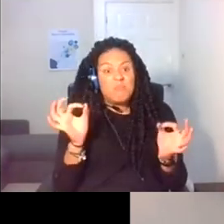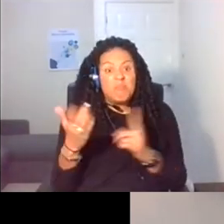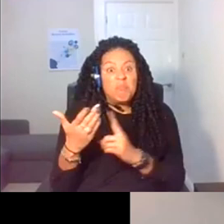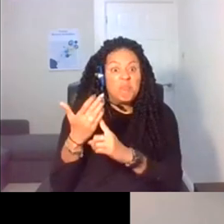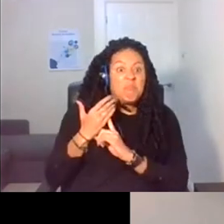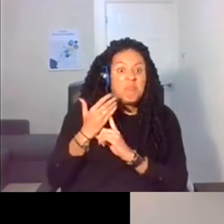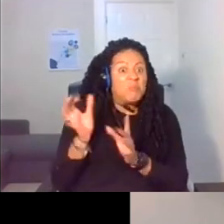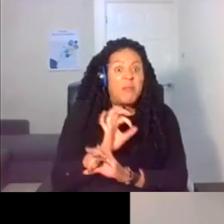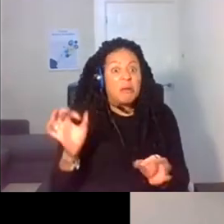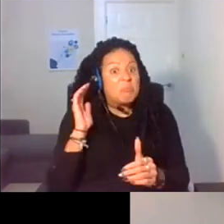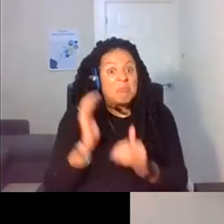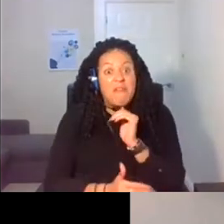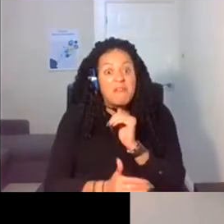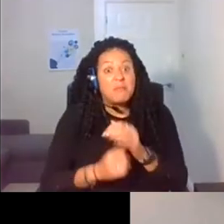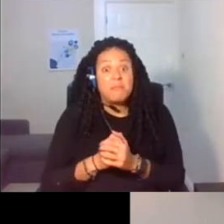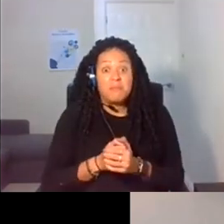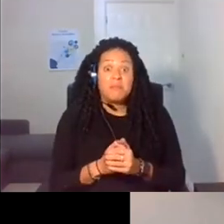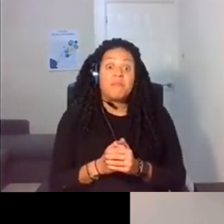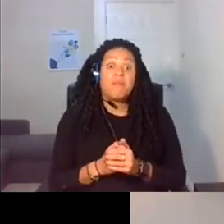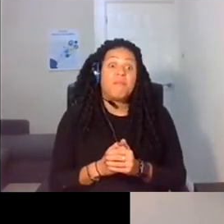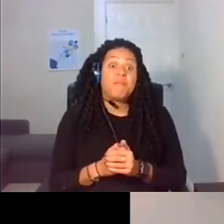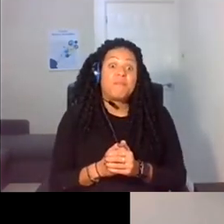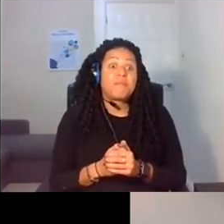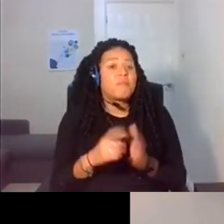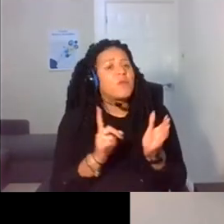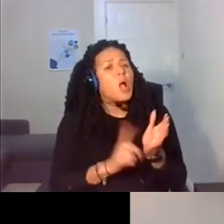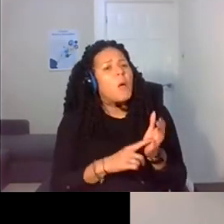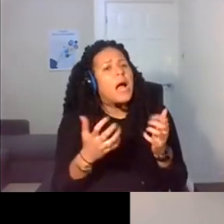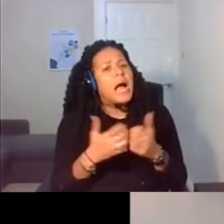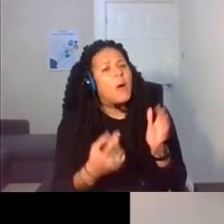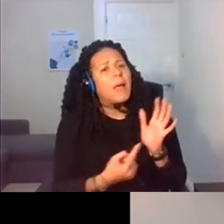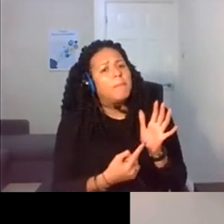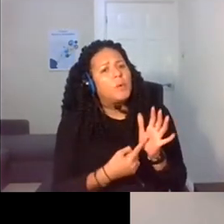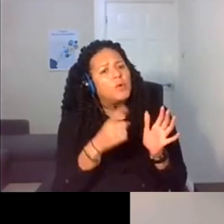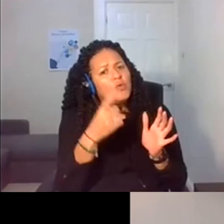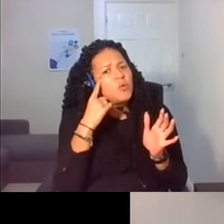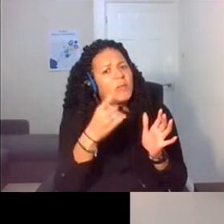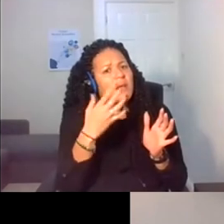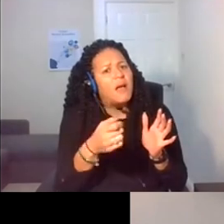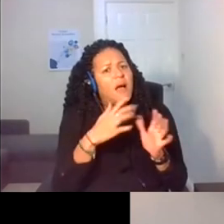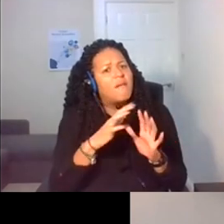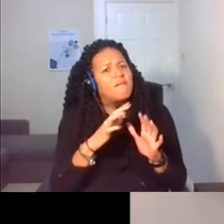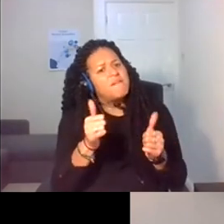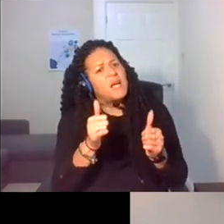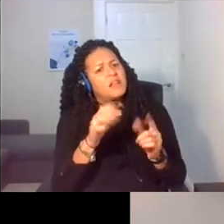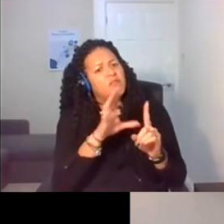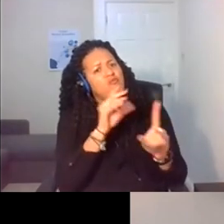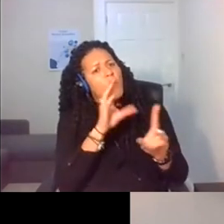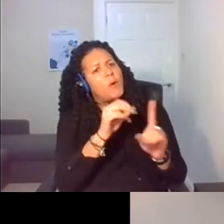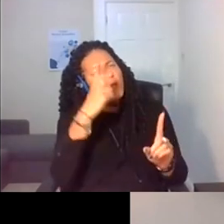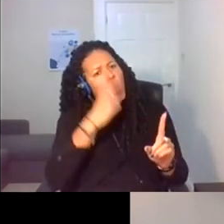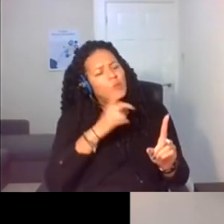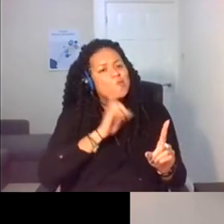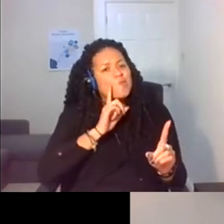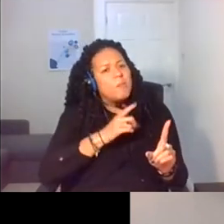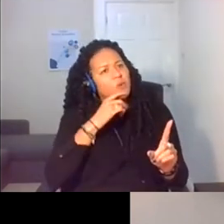never. Everything went smoothly. So Lowena, how important do you think it is to have an effective role model, an older woman